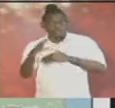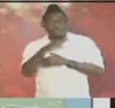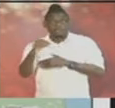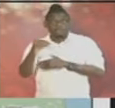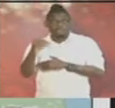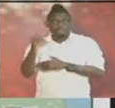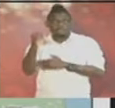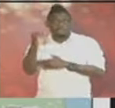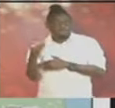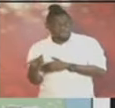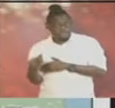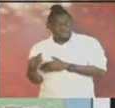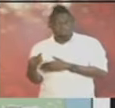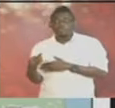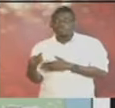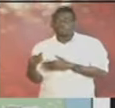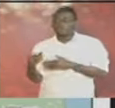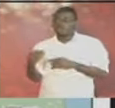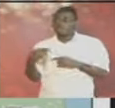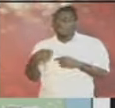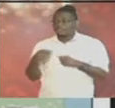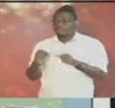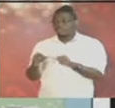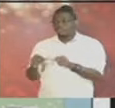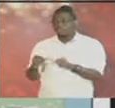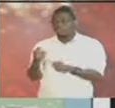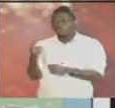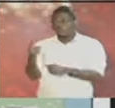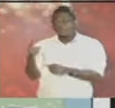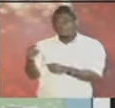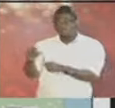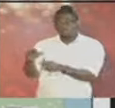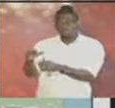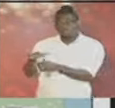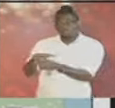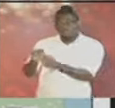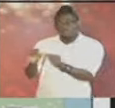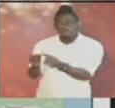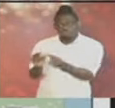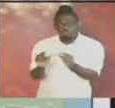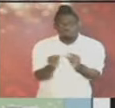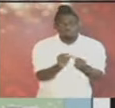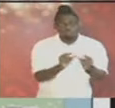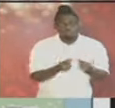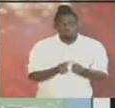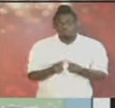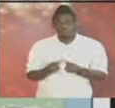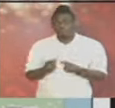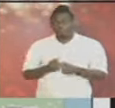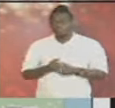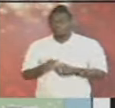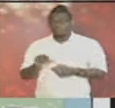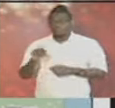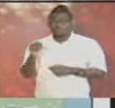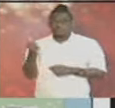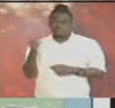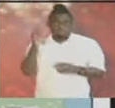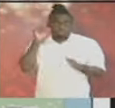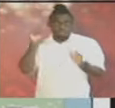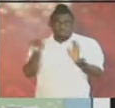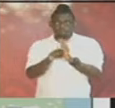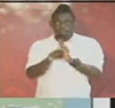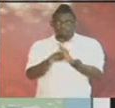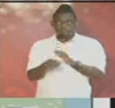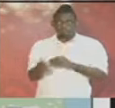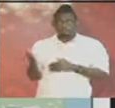South, maintained at least one cluster during that period. As we move to the other slide,